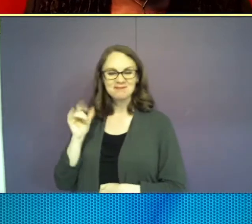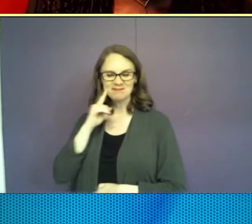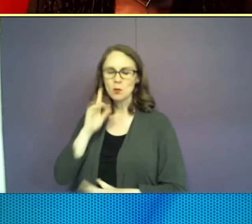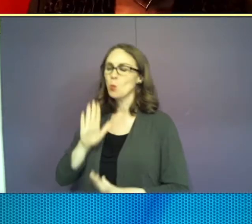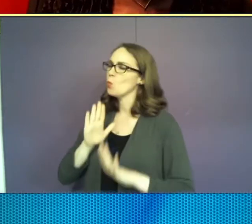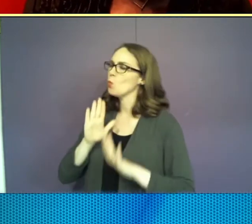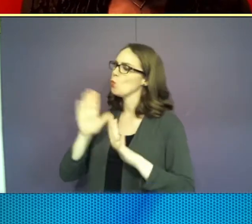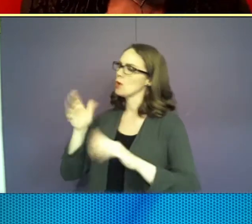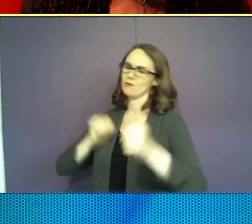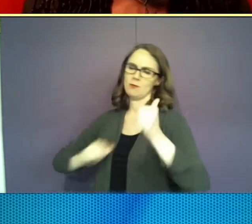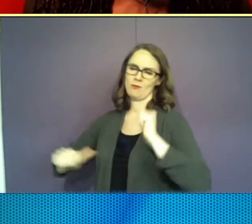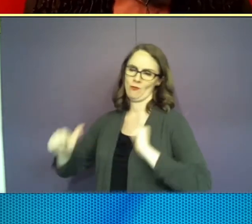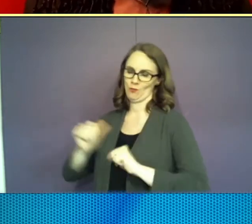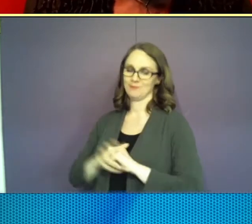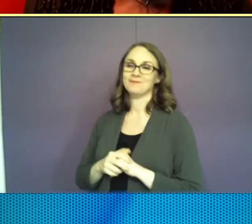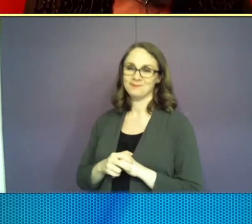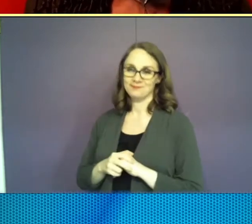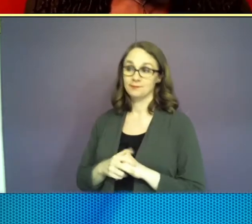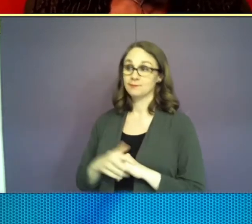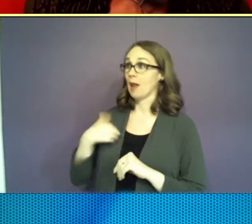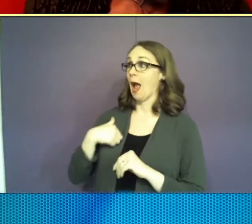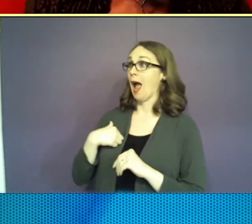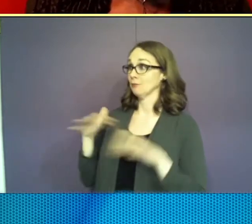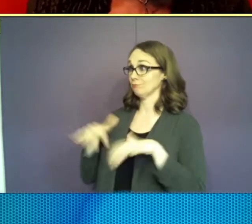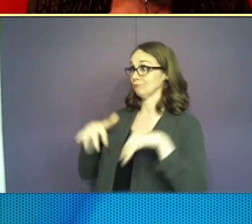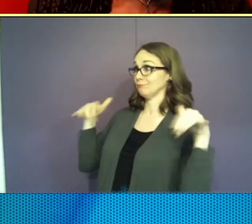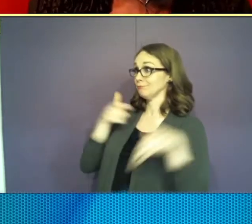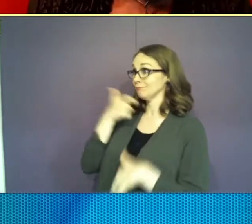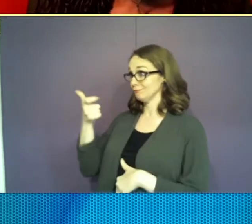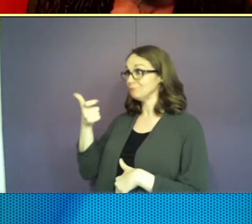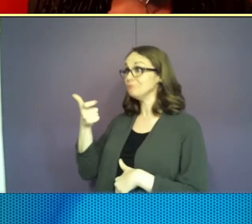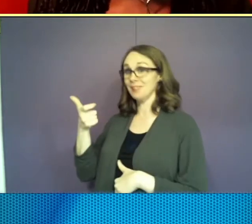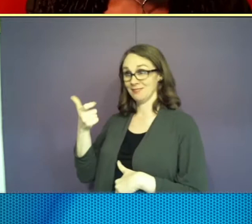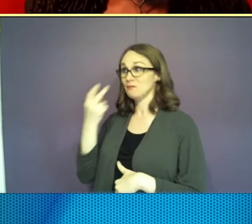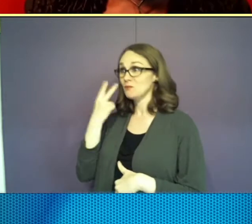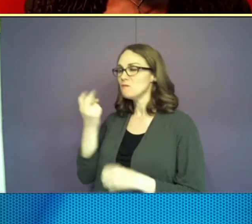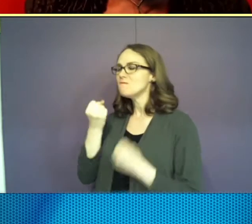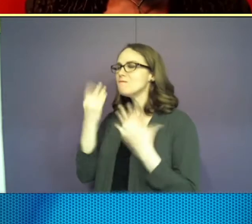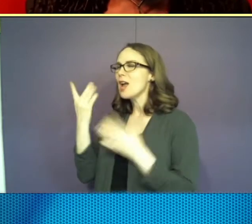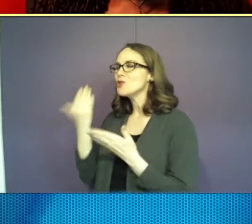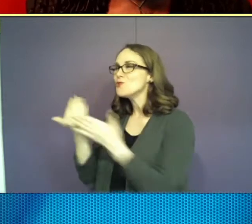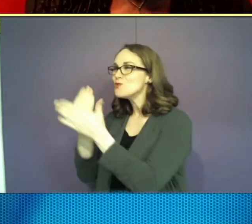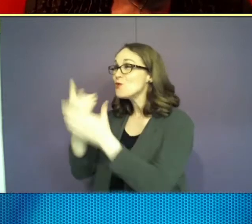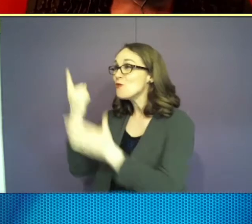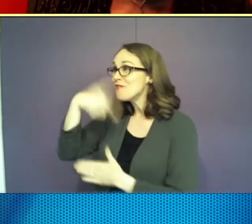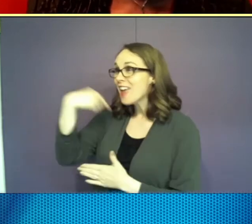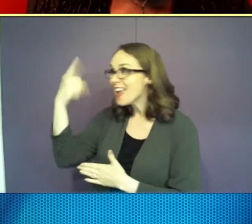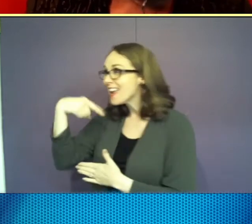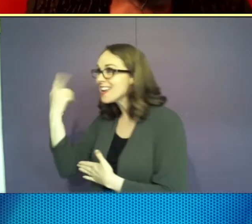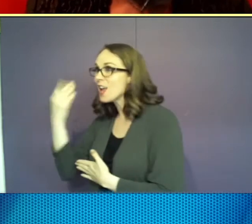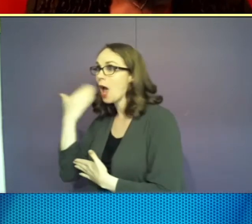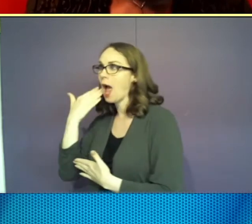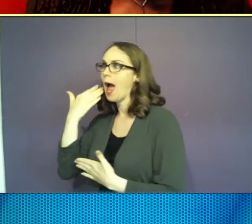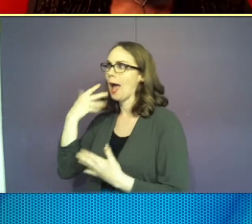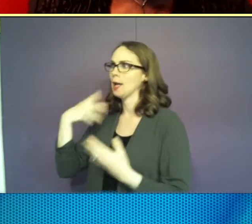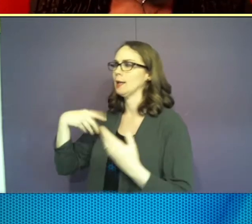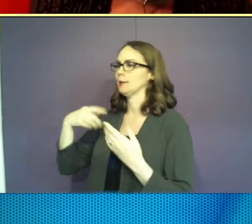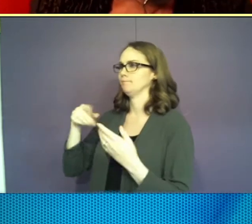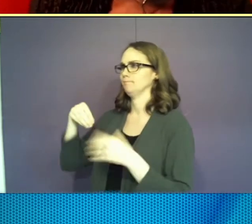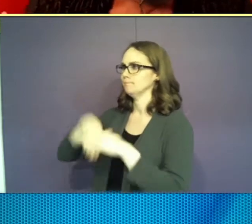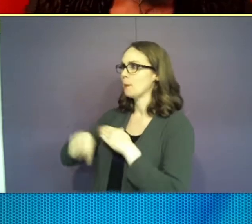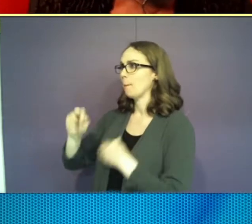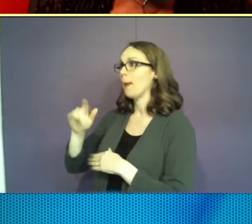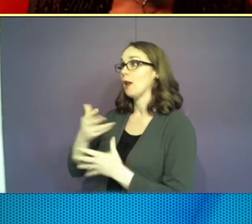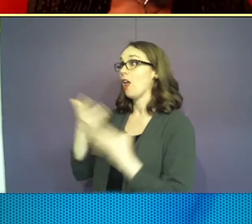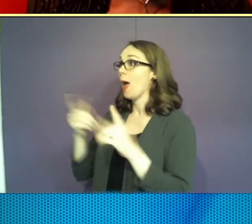wonderful performance. And I was in the audience once and got to see a lot of new faces. You know, I'm around Matt a lot, but it was really great to